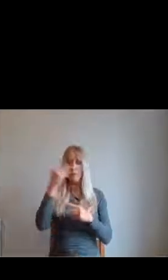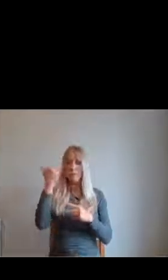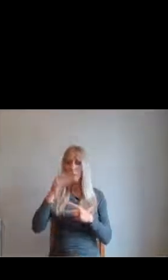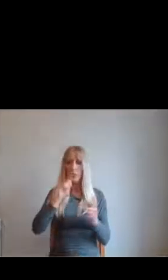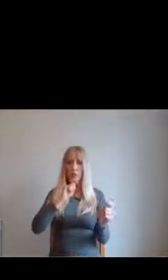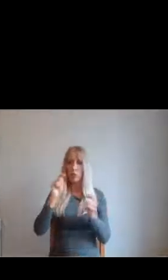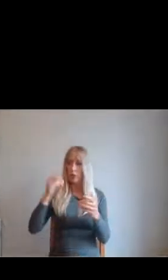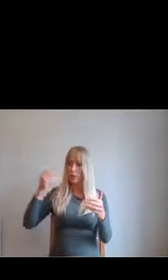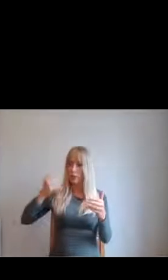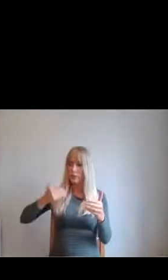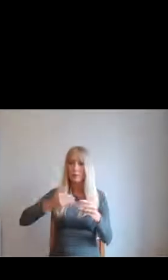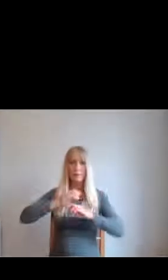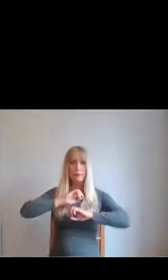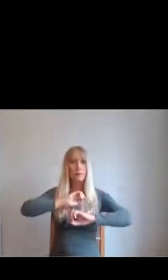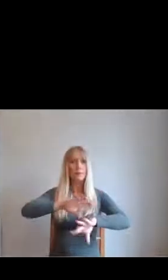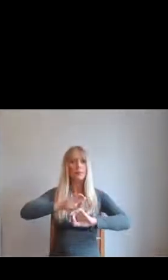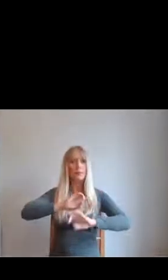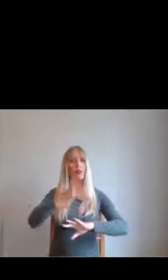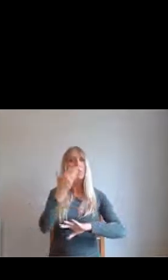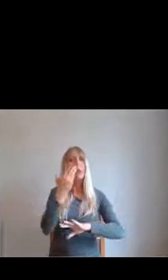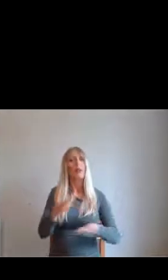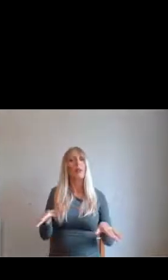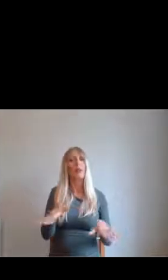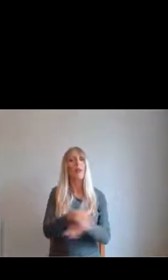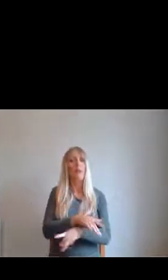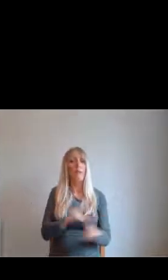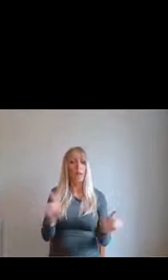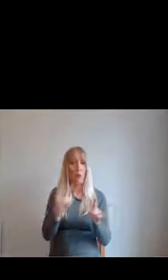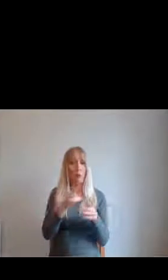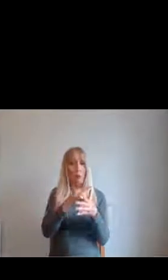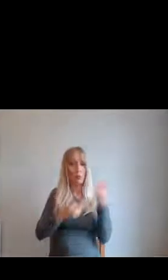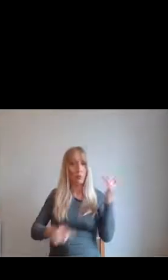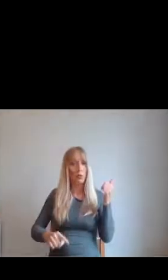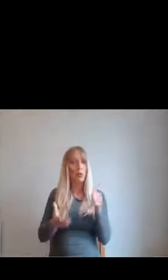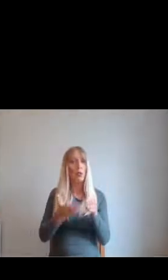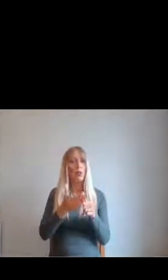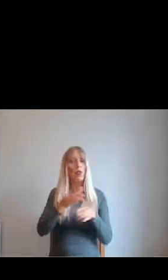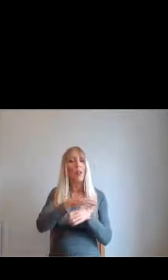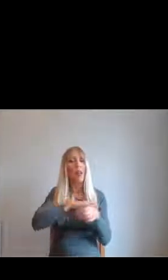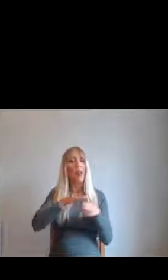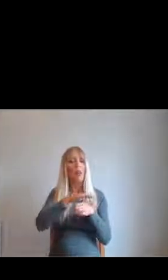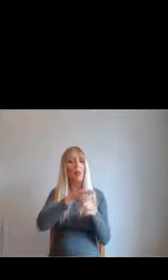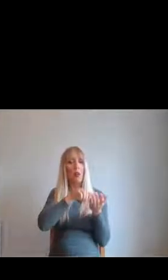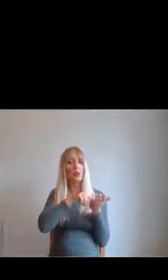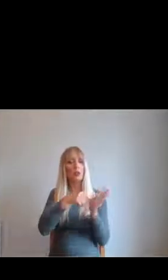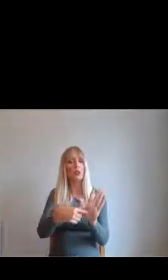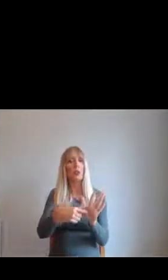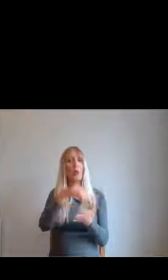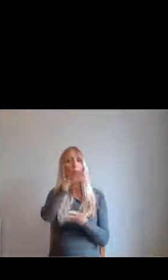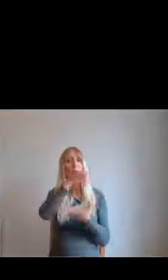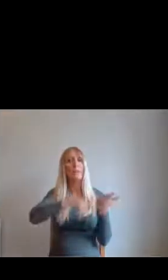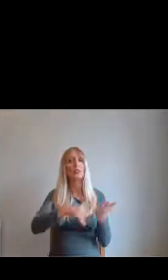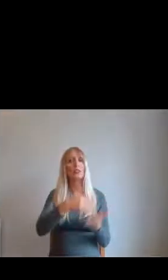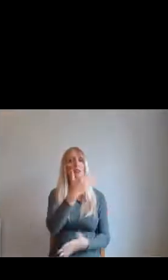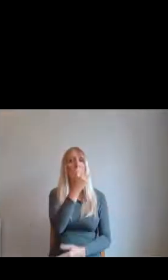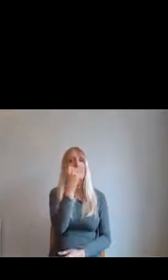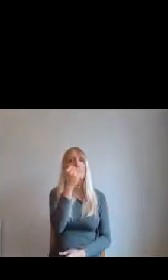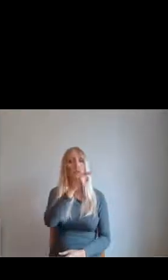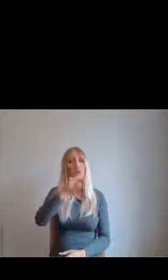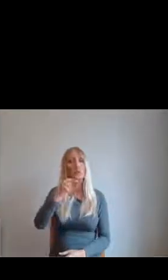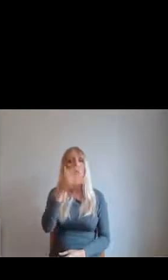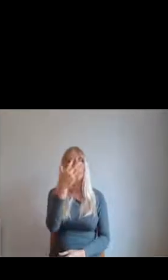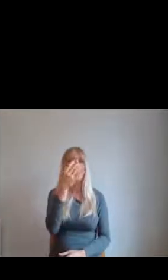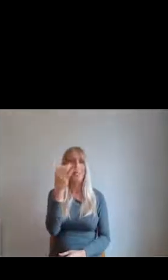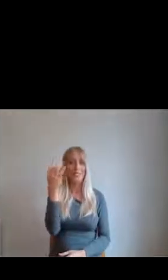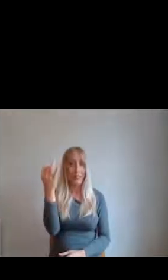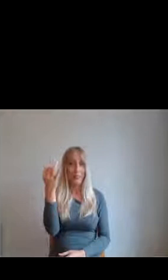we've just covered the area which is actually also shown on pages 56 to 57